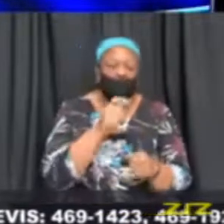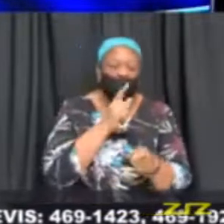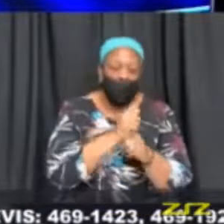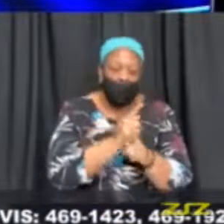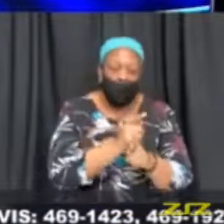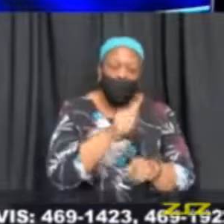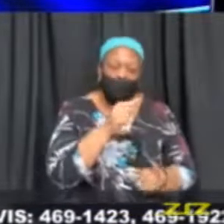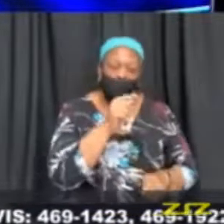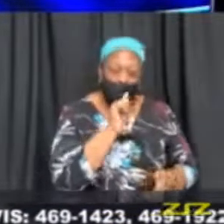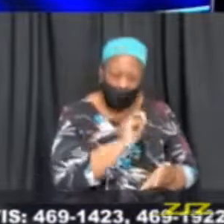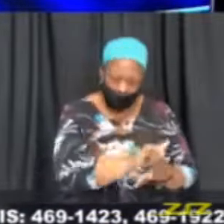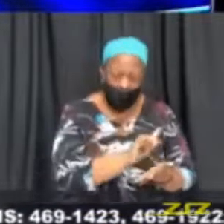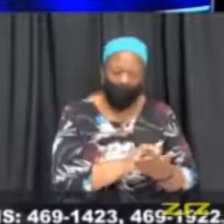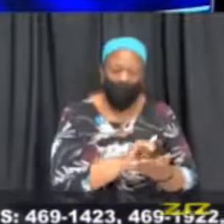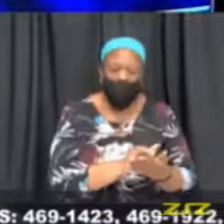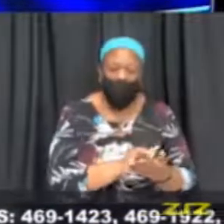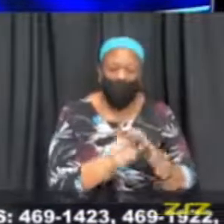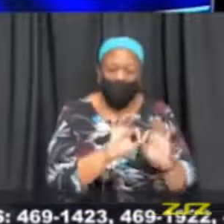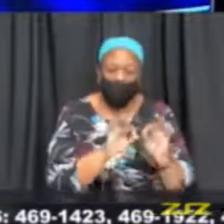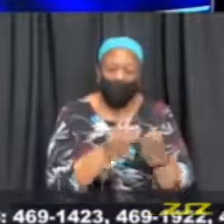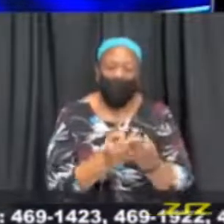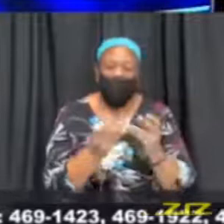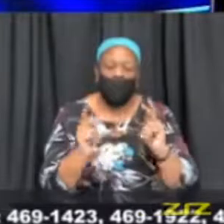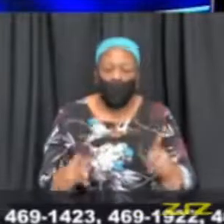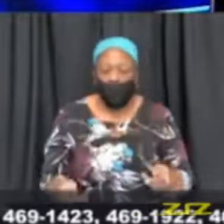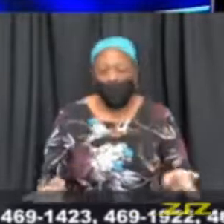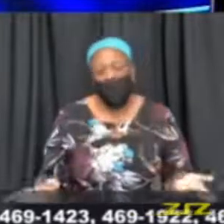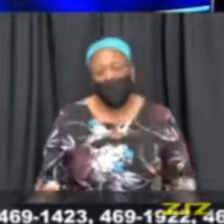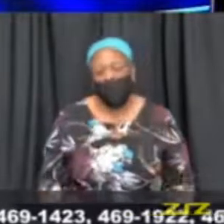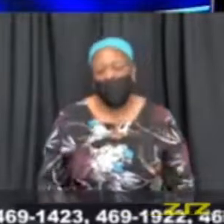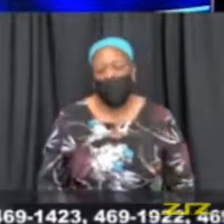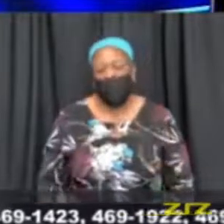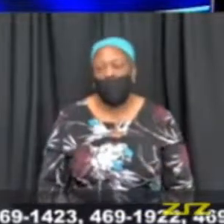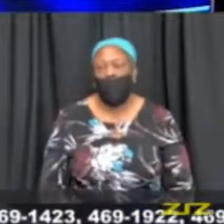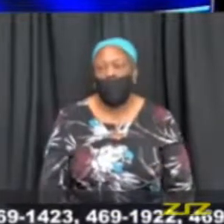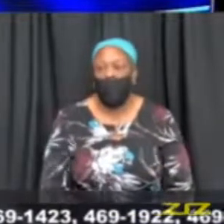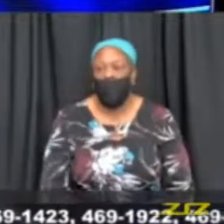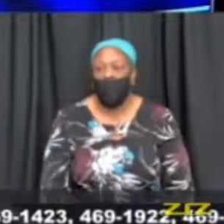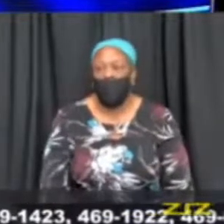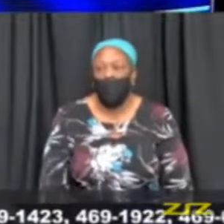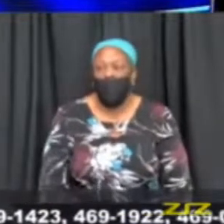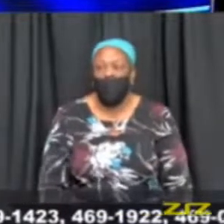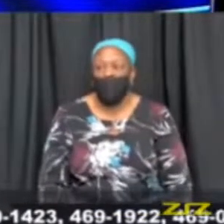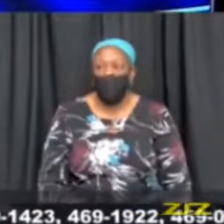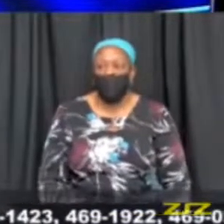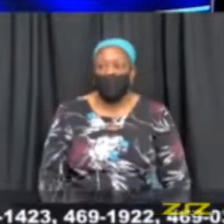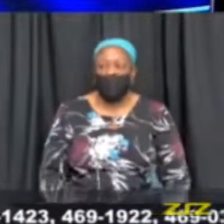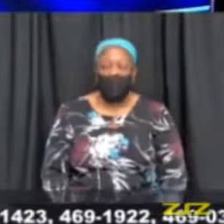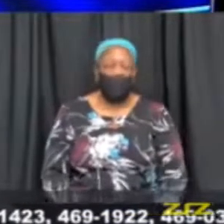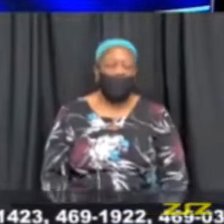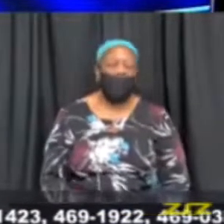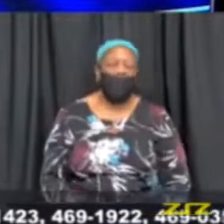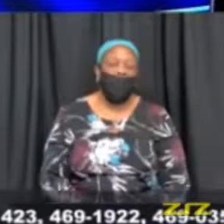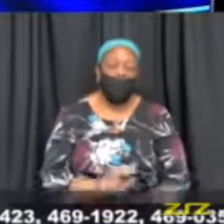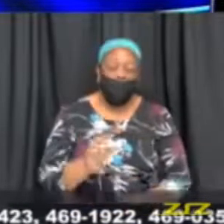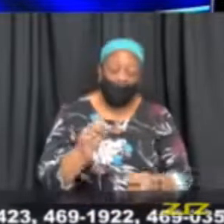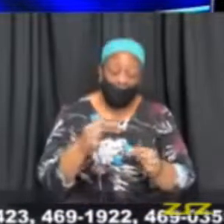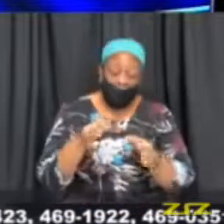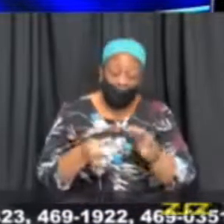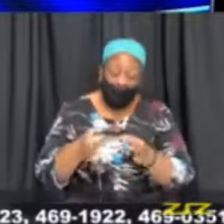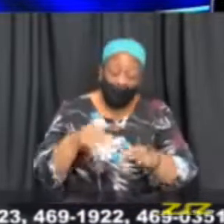measures. However, if you're in a group, a family setting, or a group of friends where you all are vaccinated,